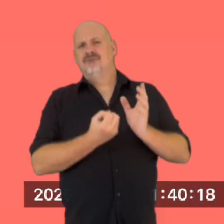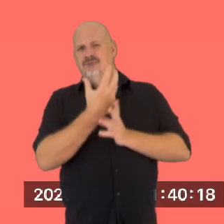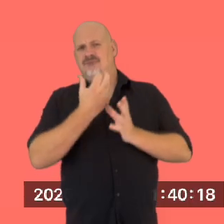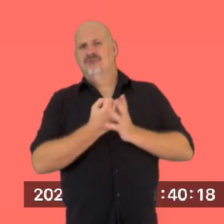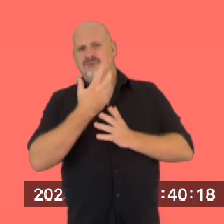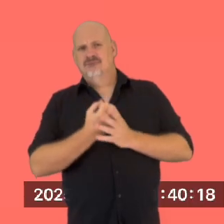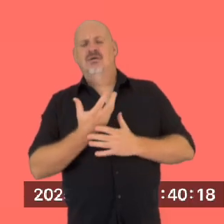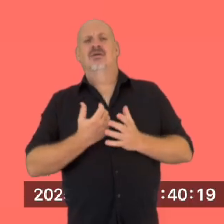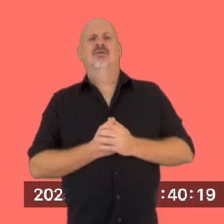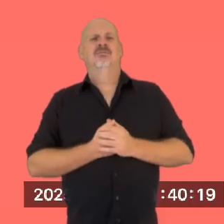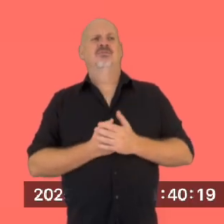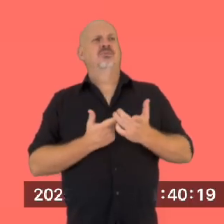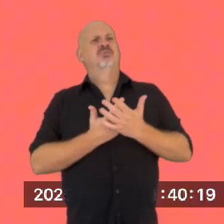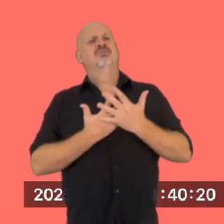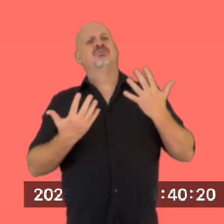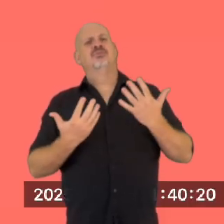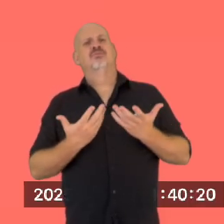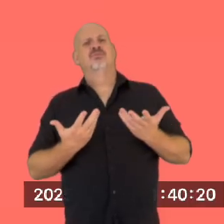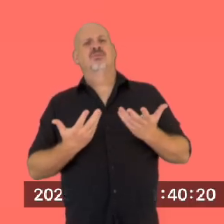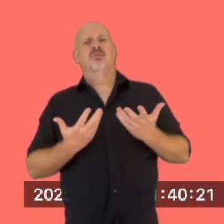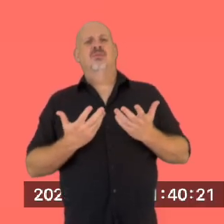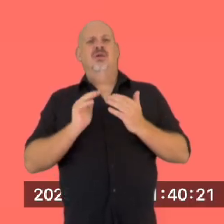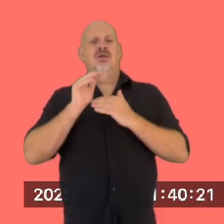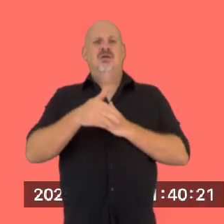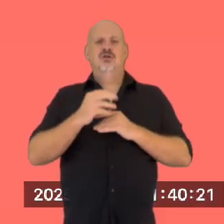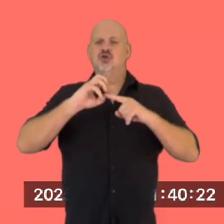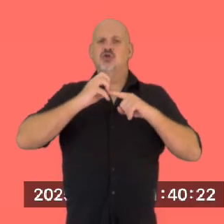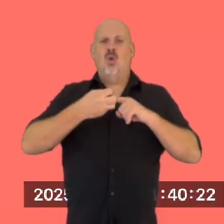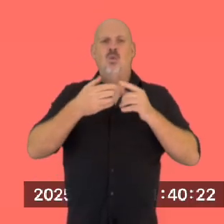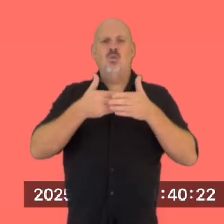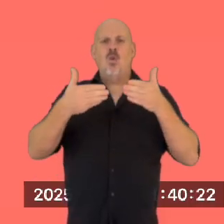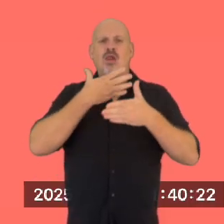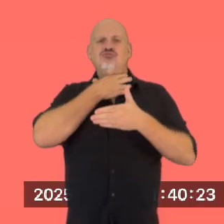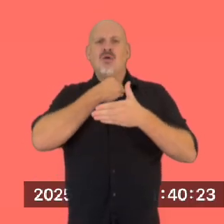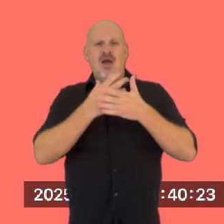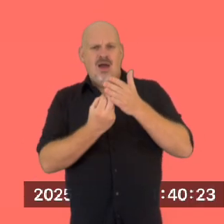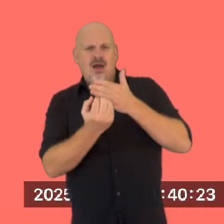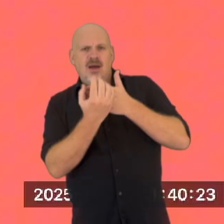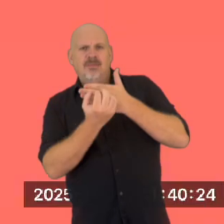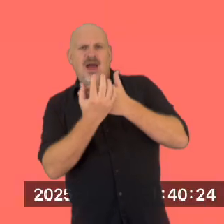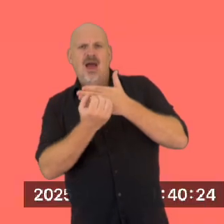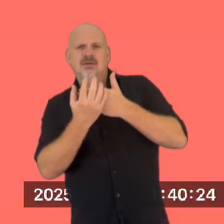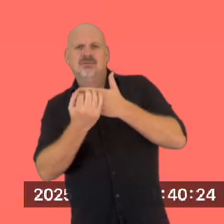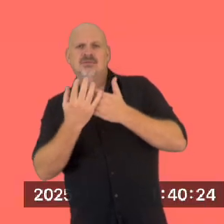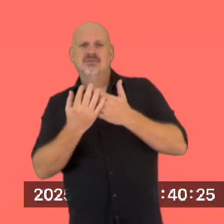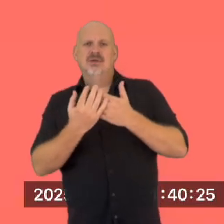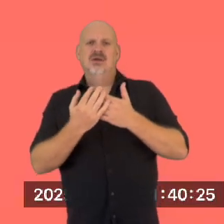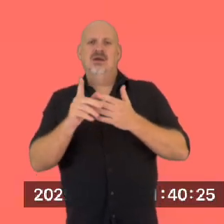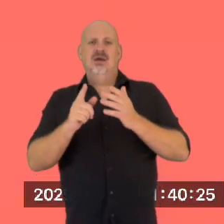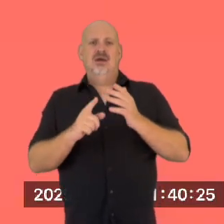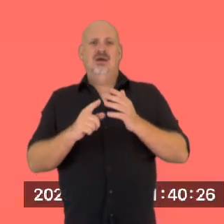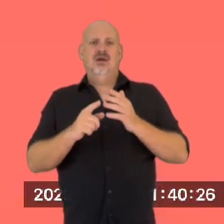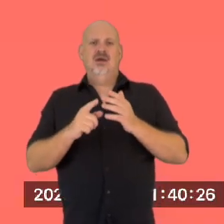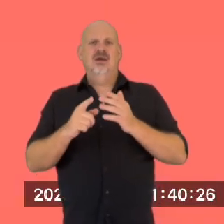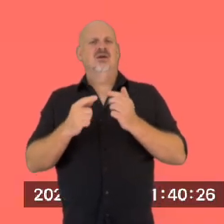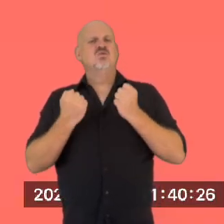and roses, of course, grow there, but they're generally in kind of behind sort of dry stone walls, and